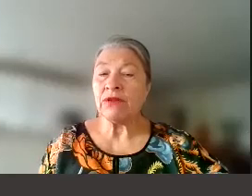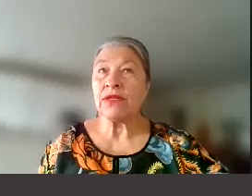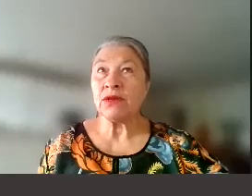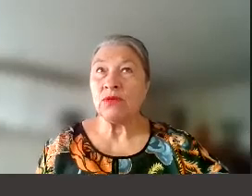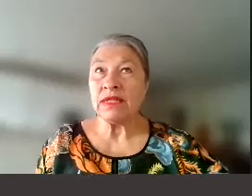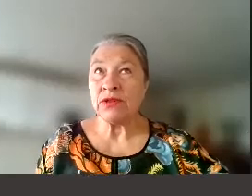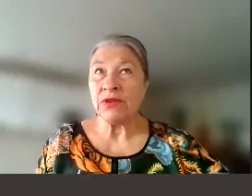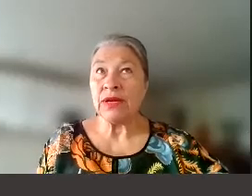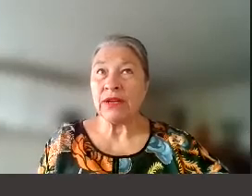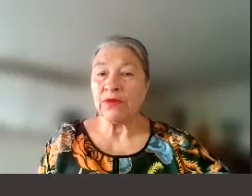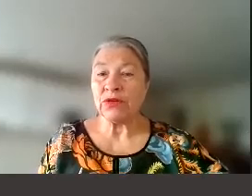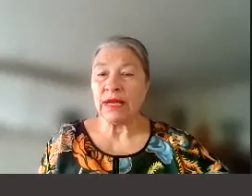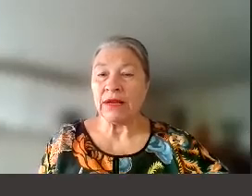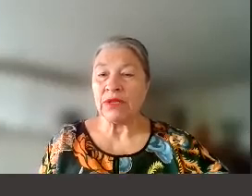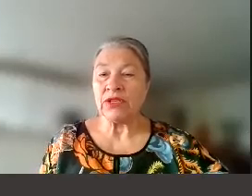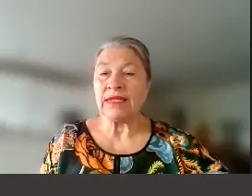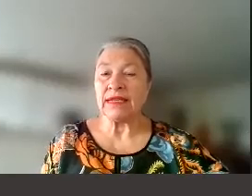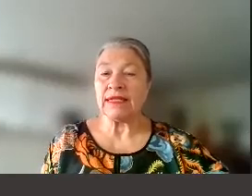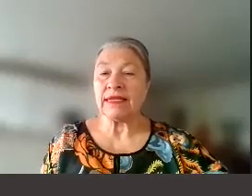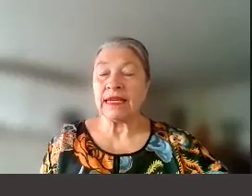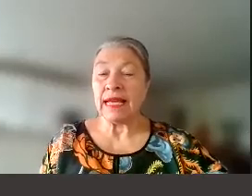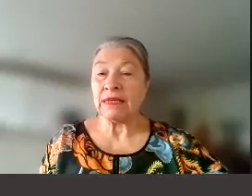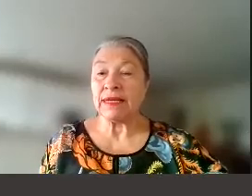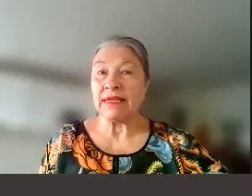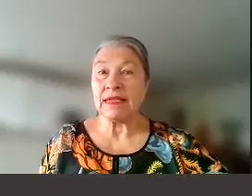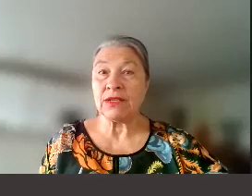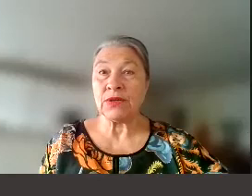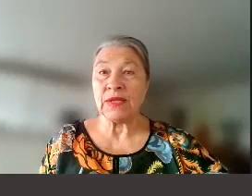Sign Language is also an official language since